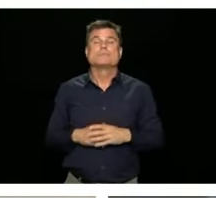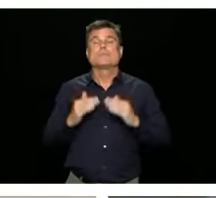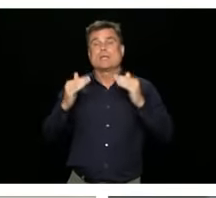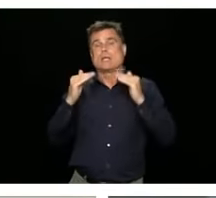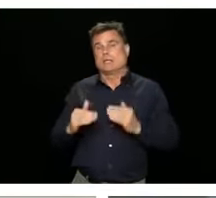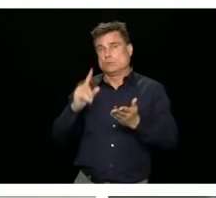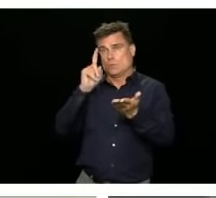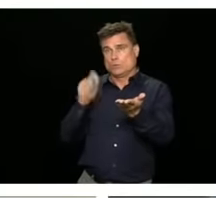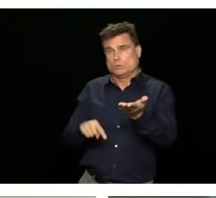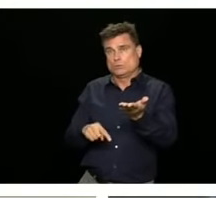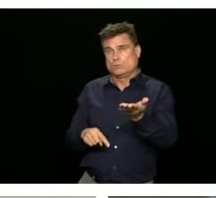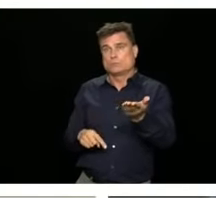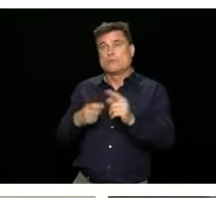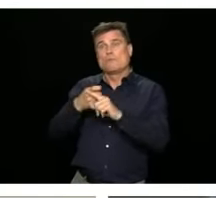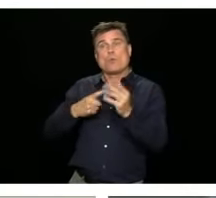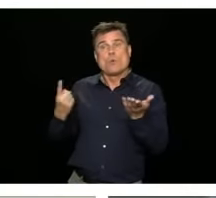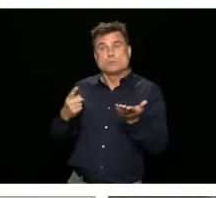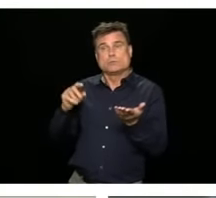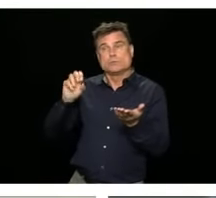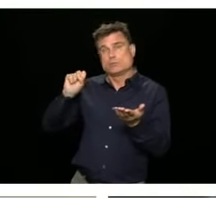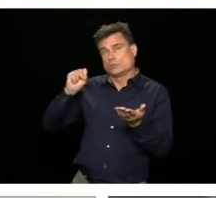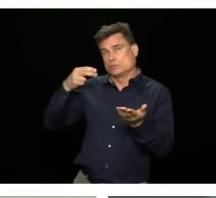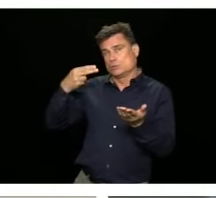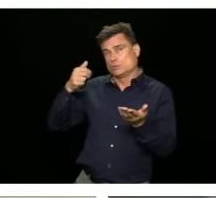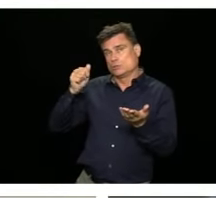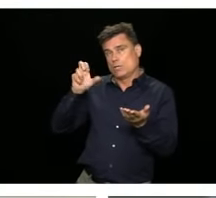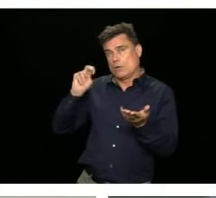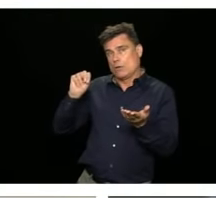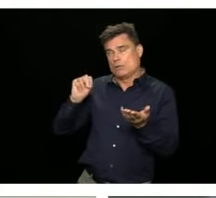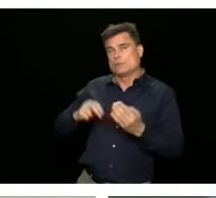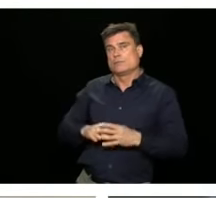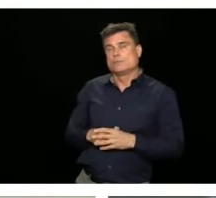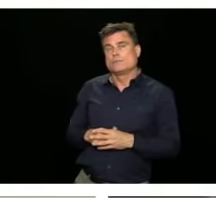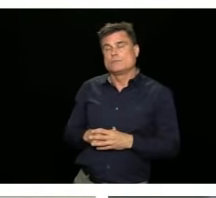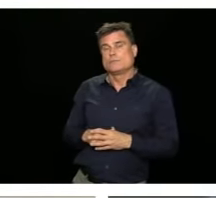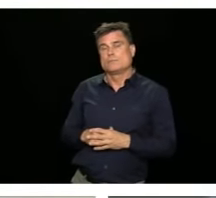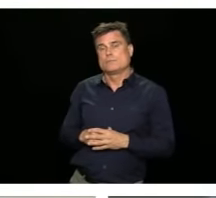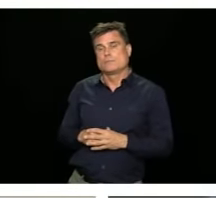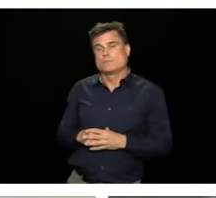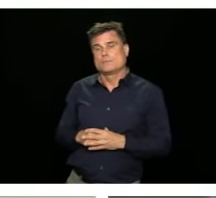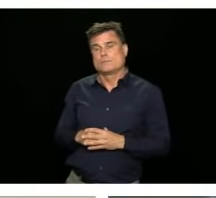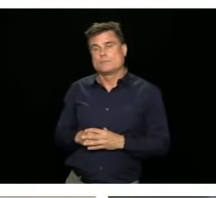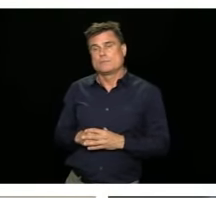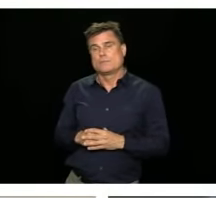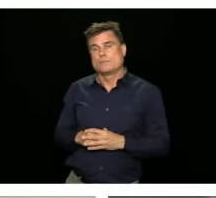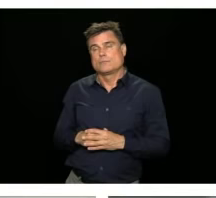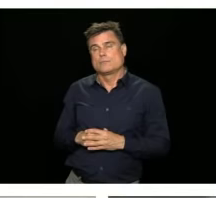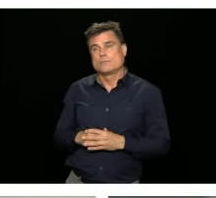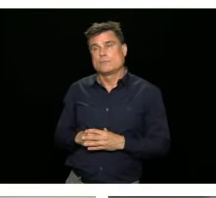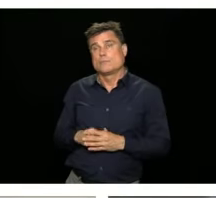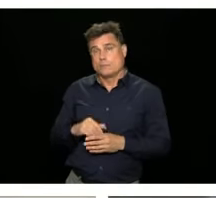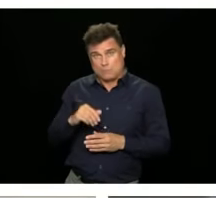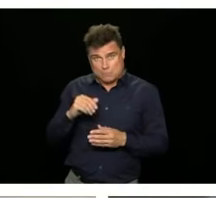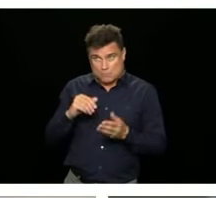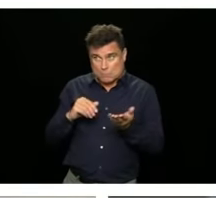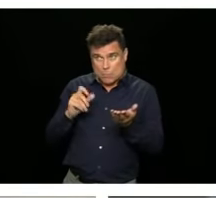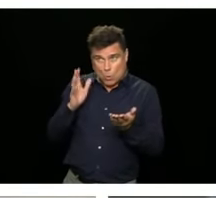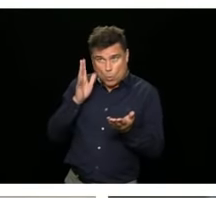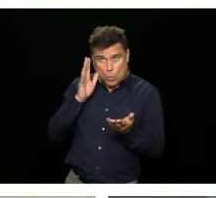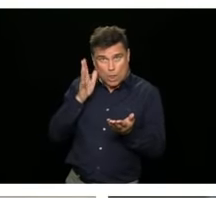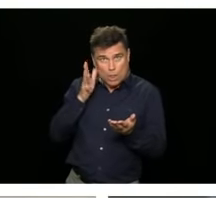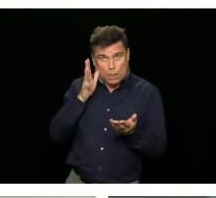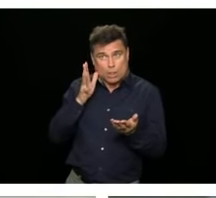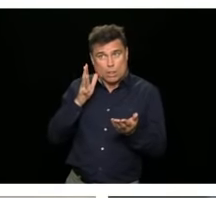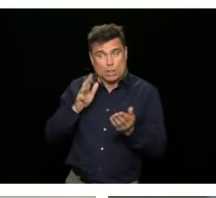anti-racism programs for schools and workplace and out in the general public? So anti-racism programs for schools, workplace, and